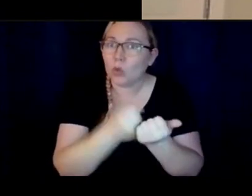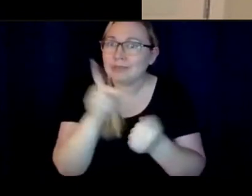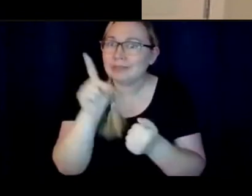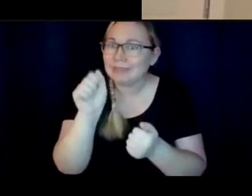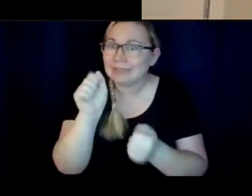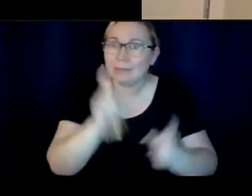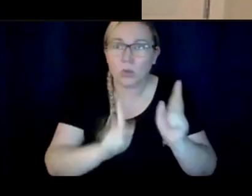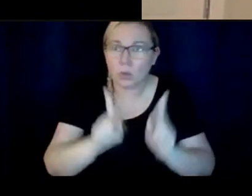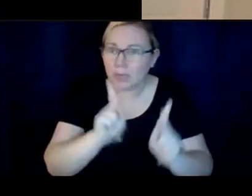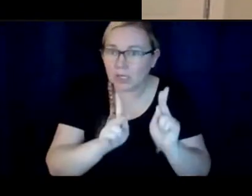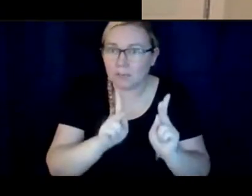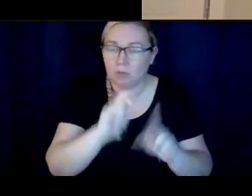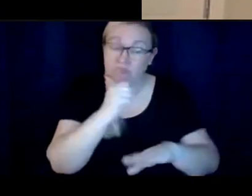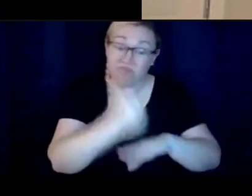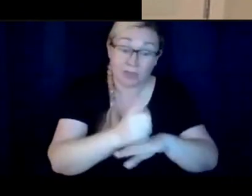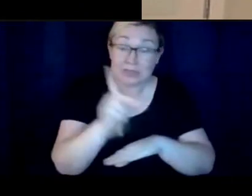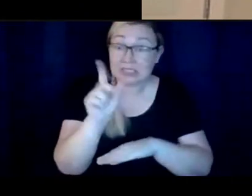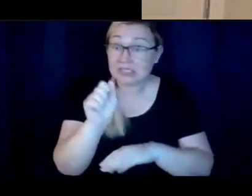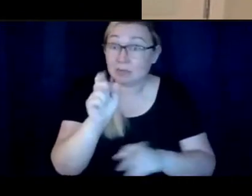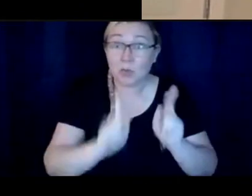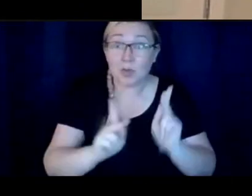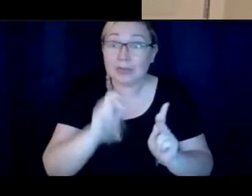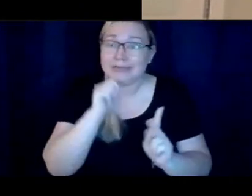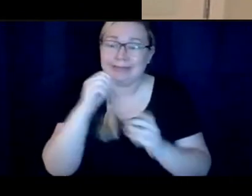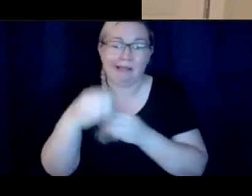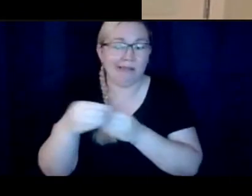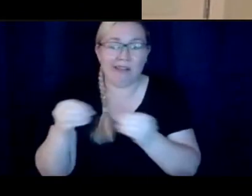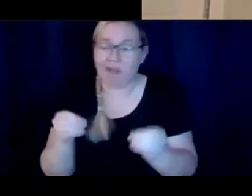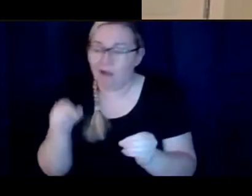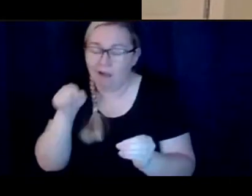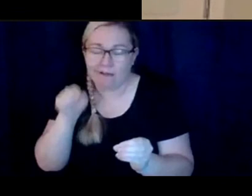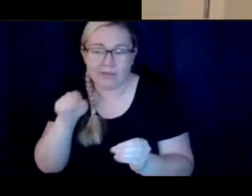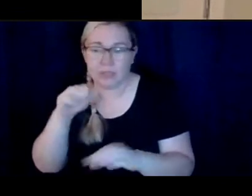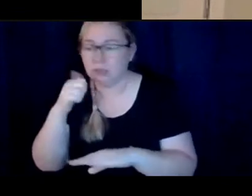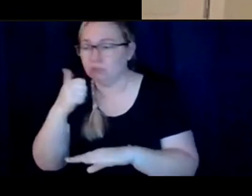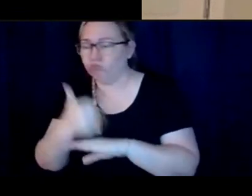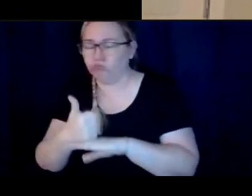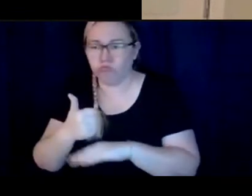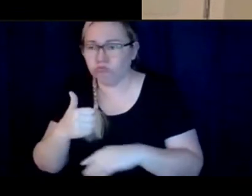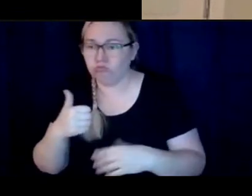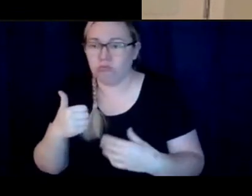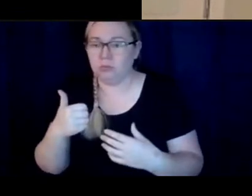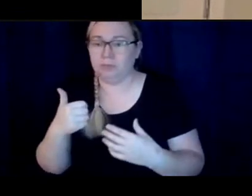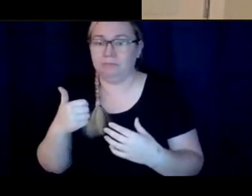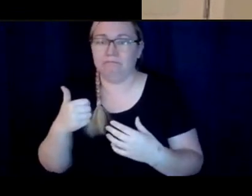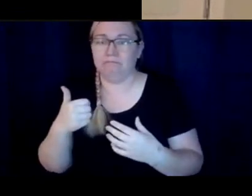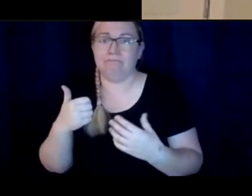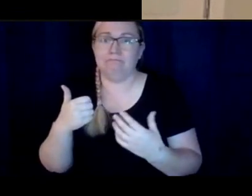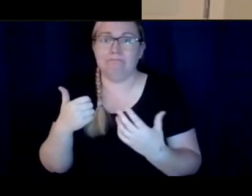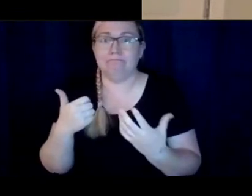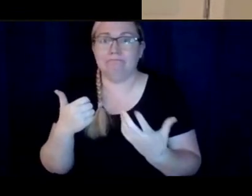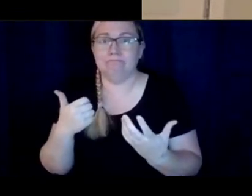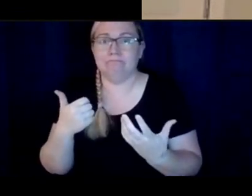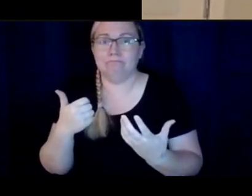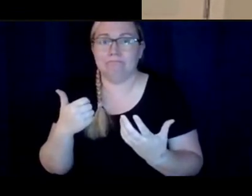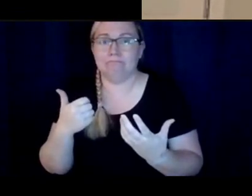not this office that's part of, you know, a broader kind of mandate by the